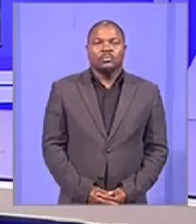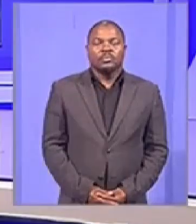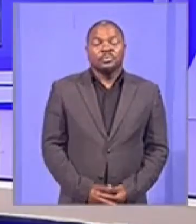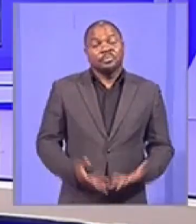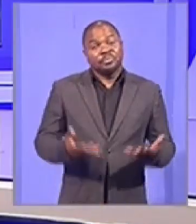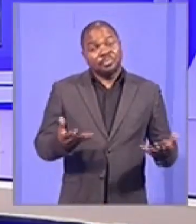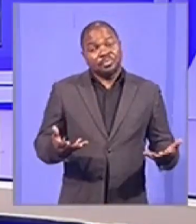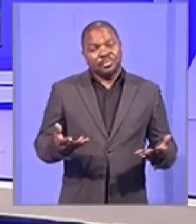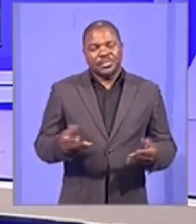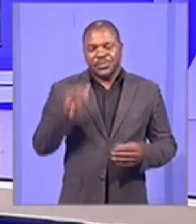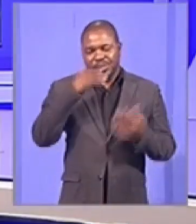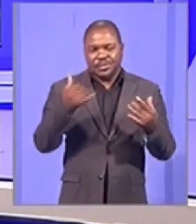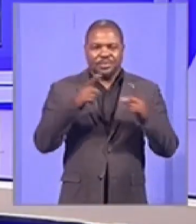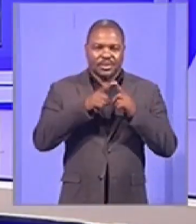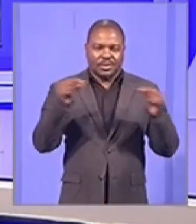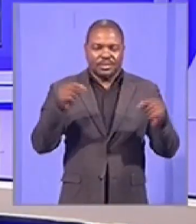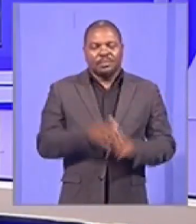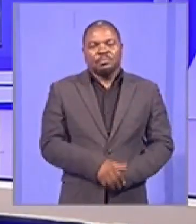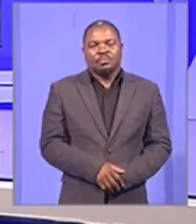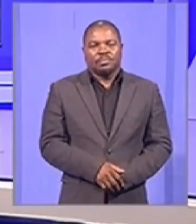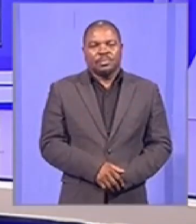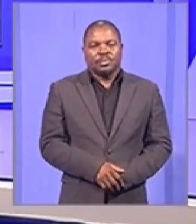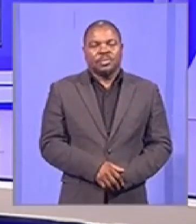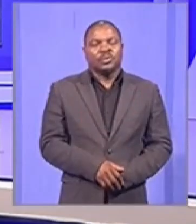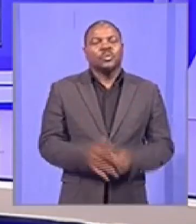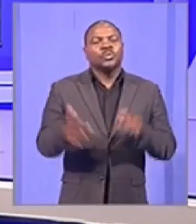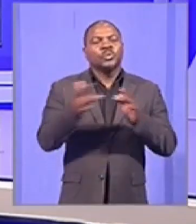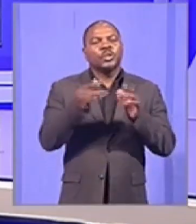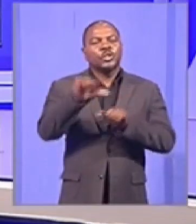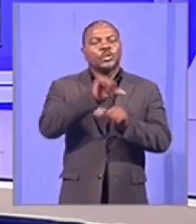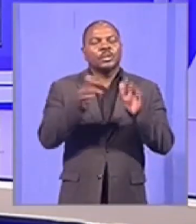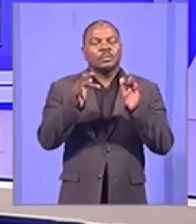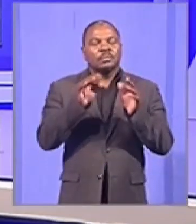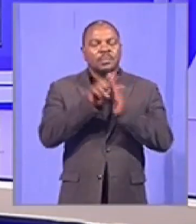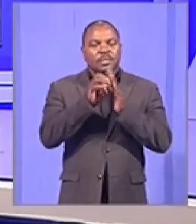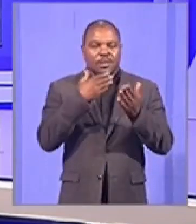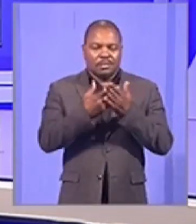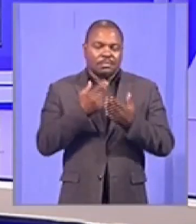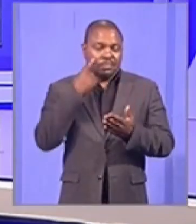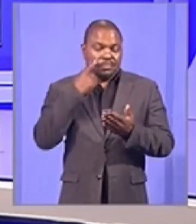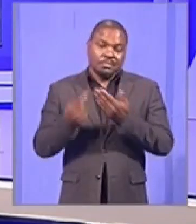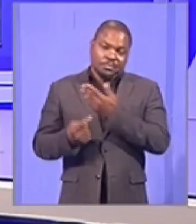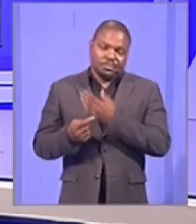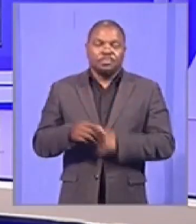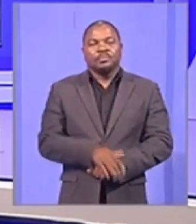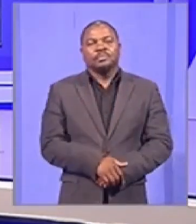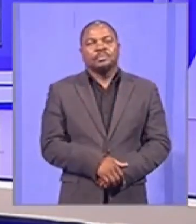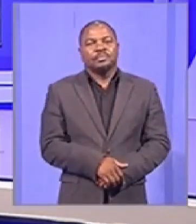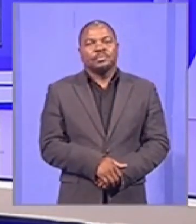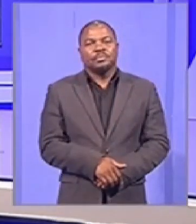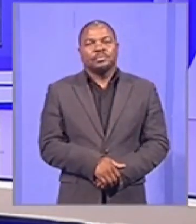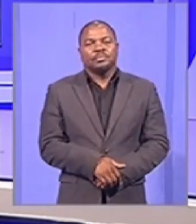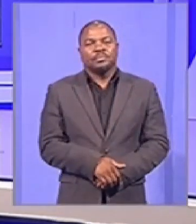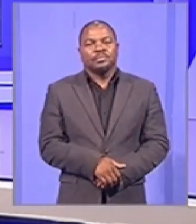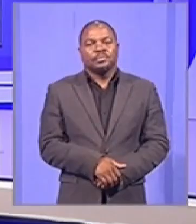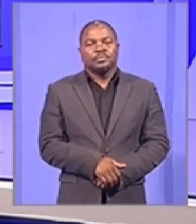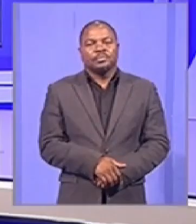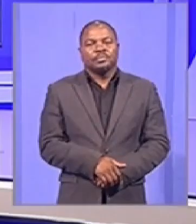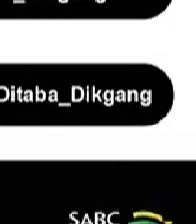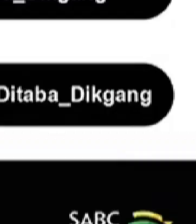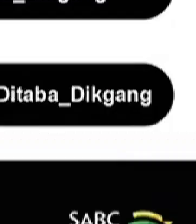Motho wetso di ne di le kalo tsa segonjono se lebale go ikgolaganya le rona mo mafaratlhatlheng a ditlhaeletsano jaaka X,